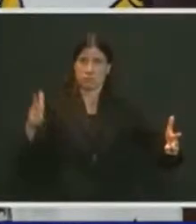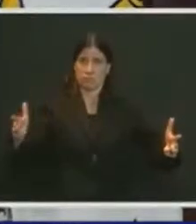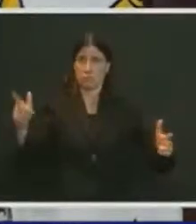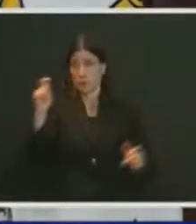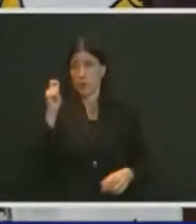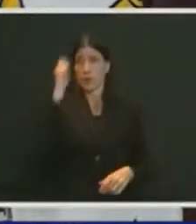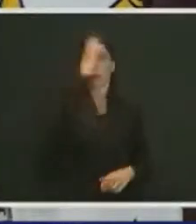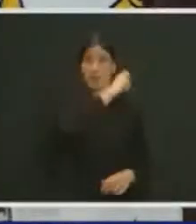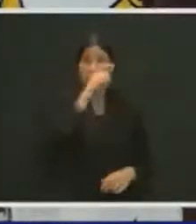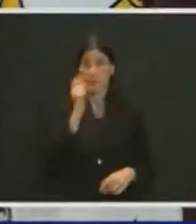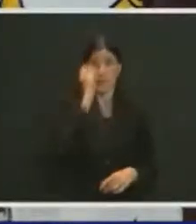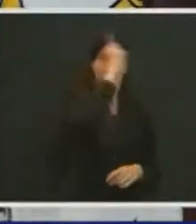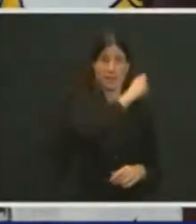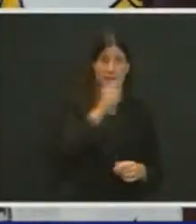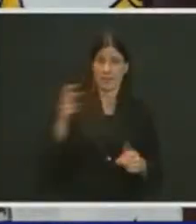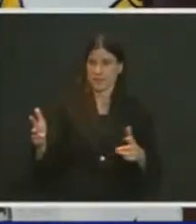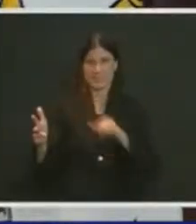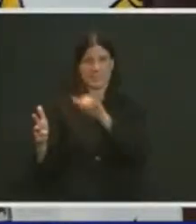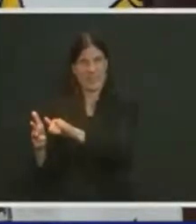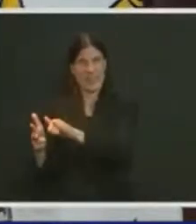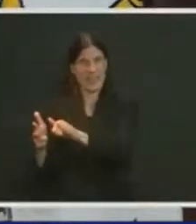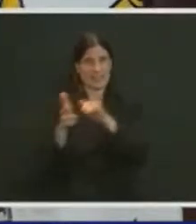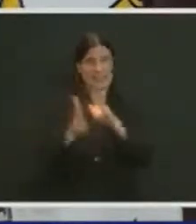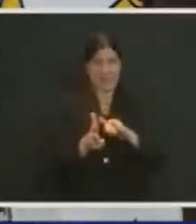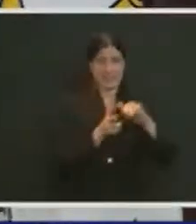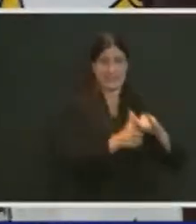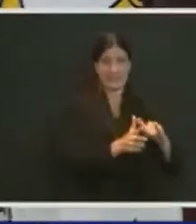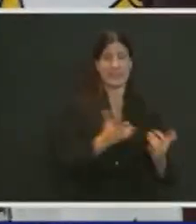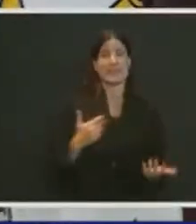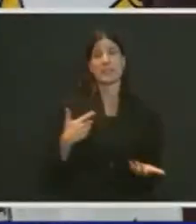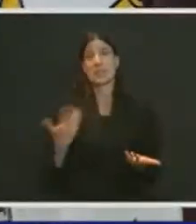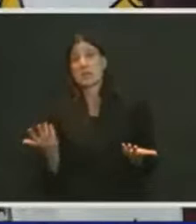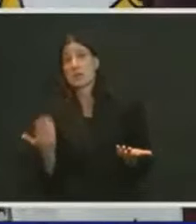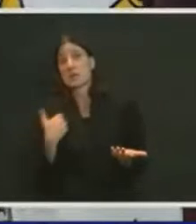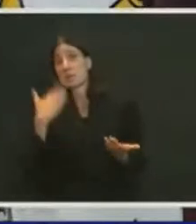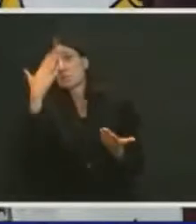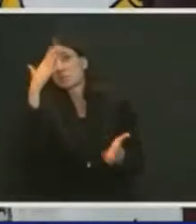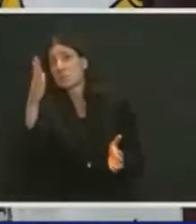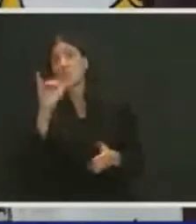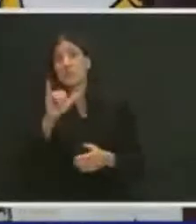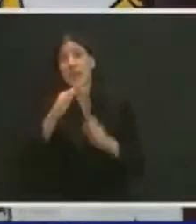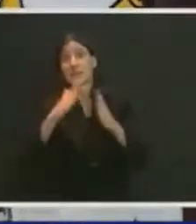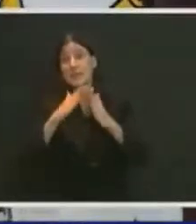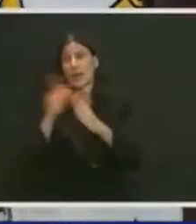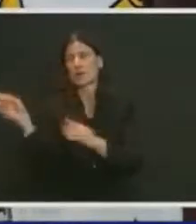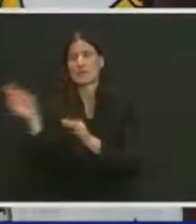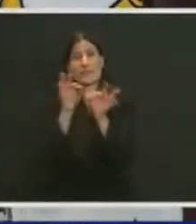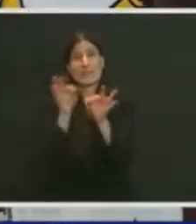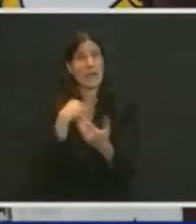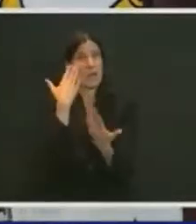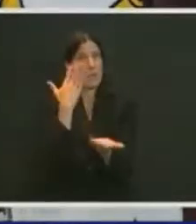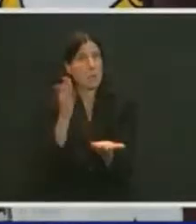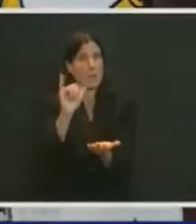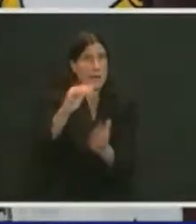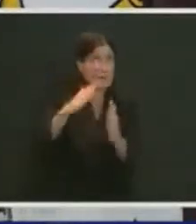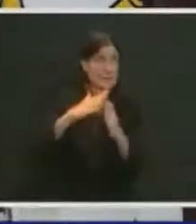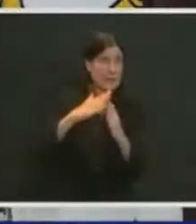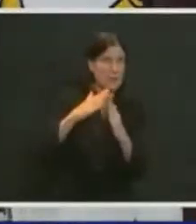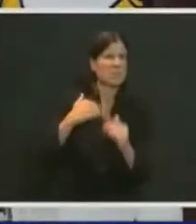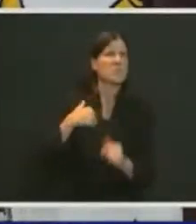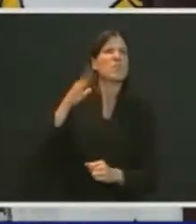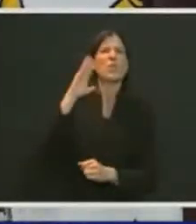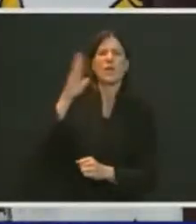without getting into the exact details. So I will get back to you, and I'll have Rhode get in touch with, what'd you say, North